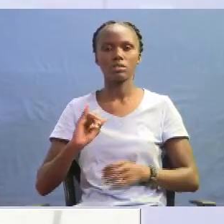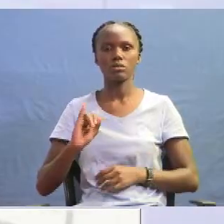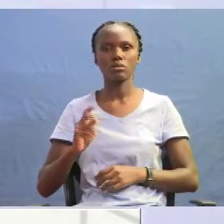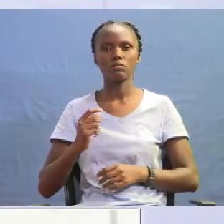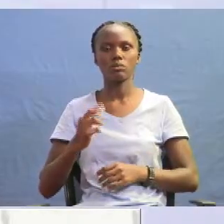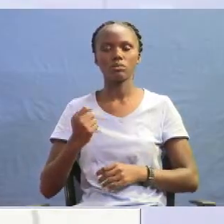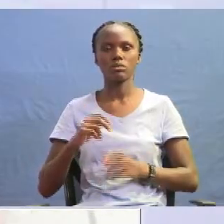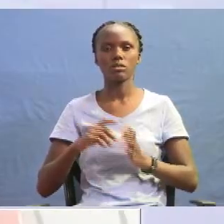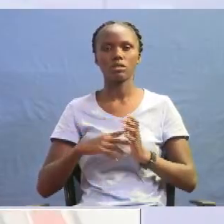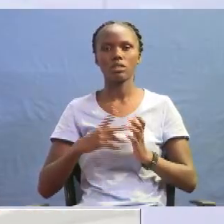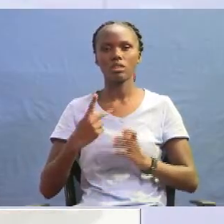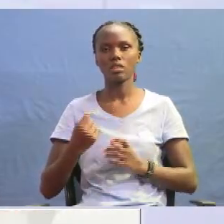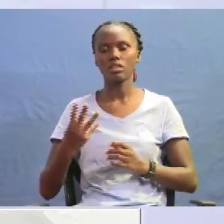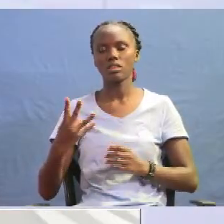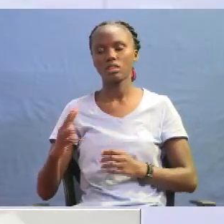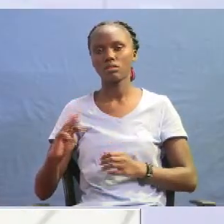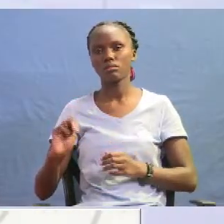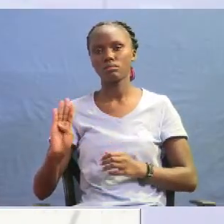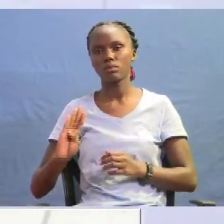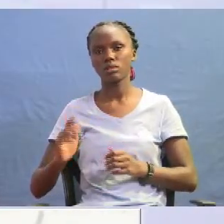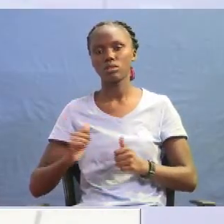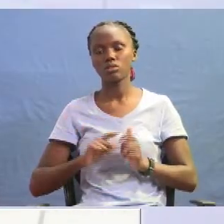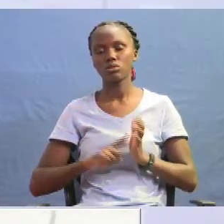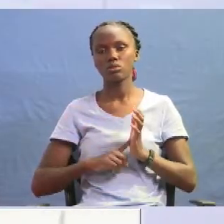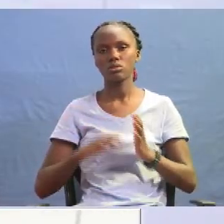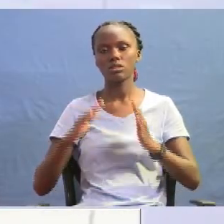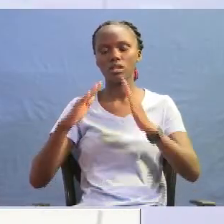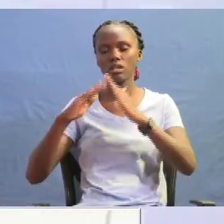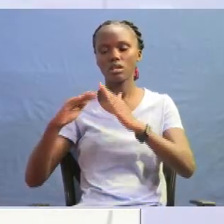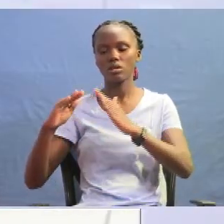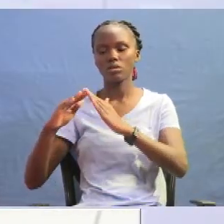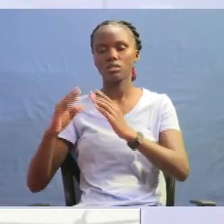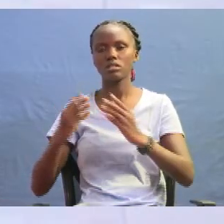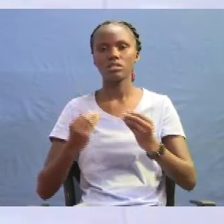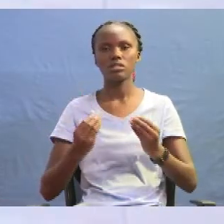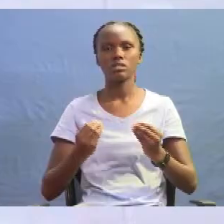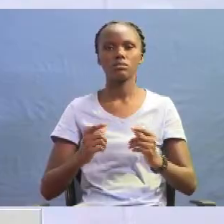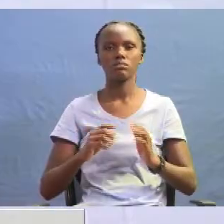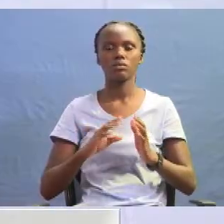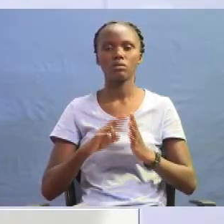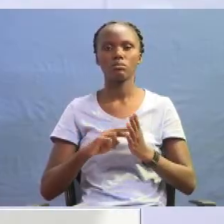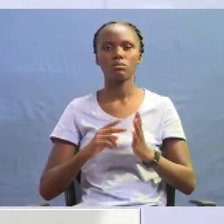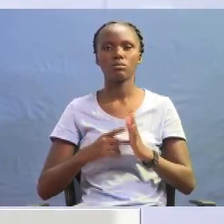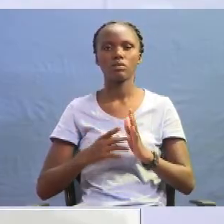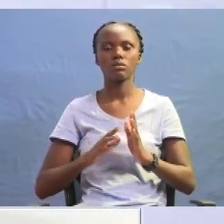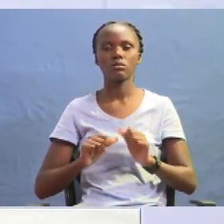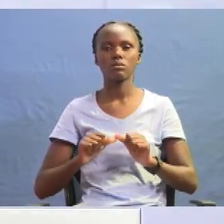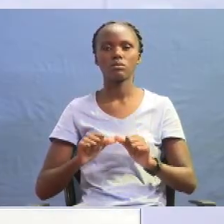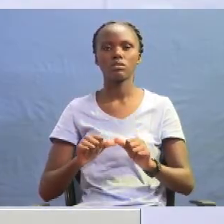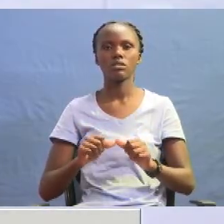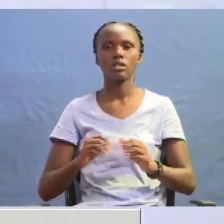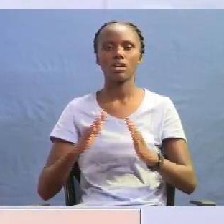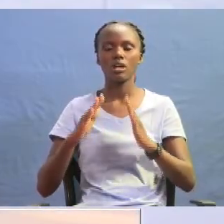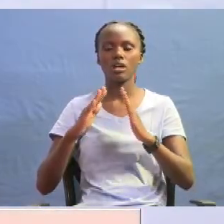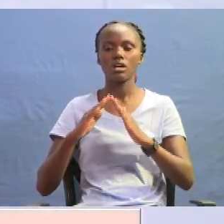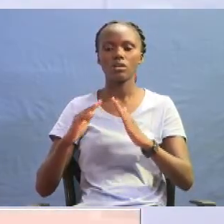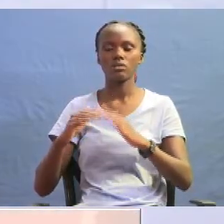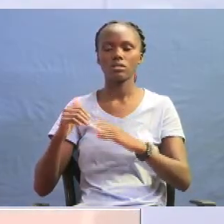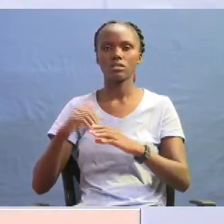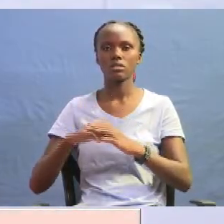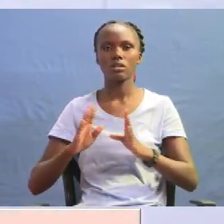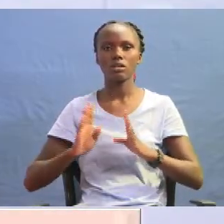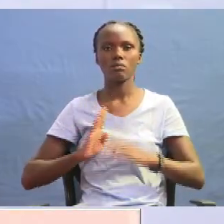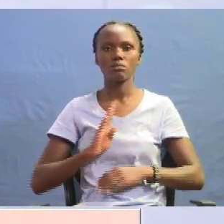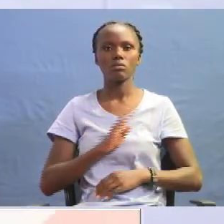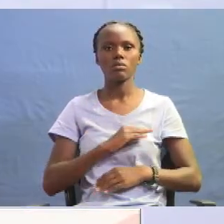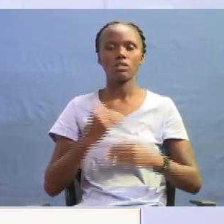of 1.3 billion shillings under the affordable housing program. These projects include houses, hostels